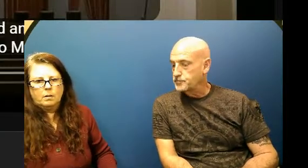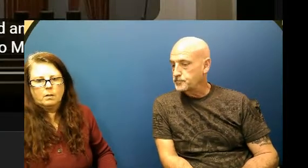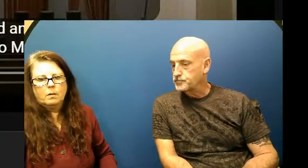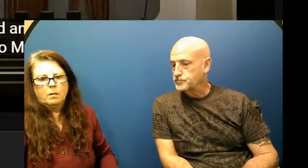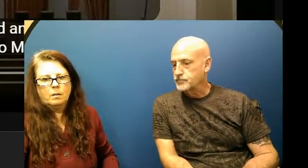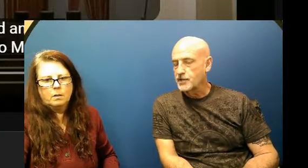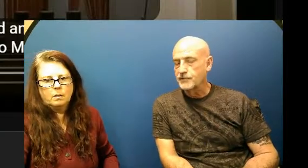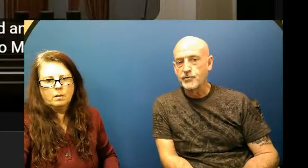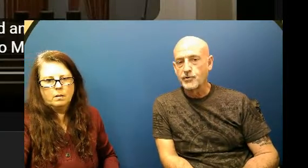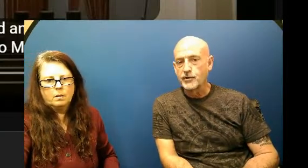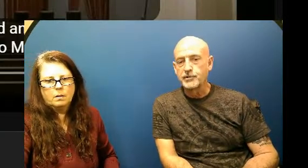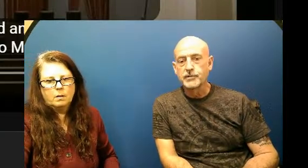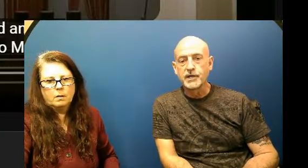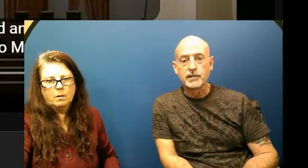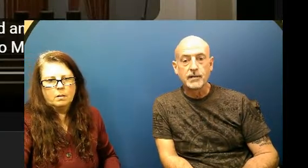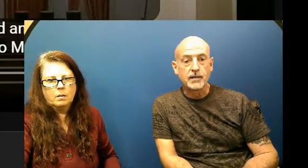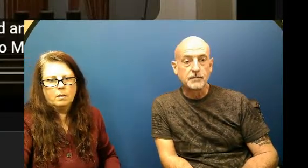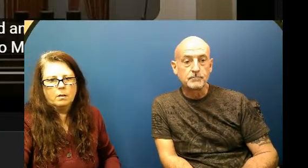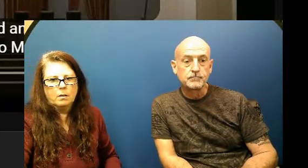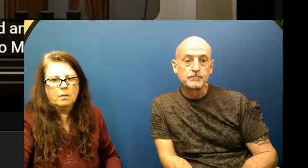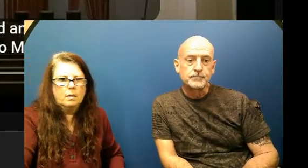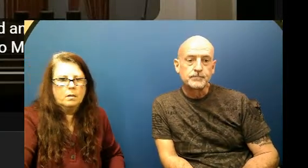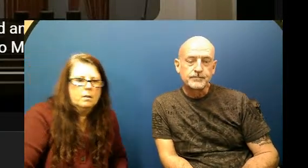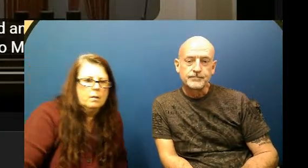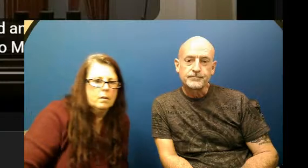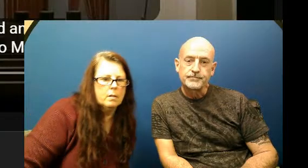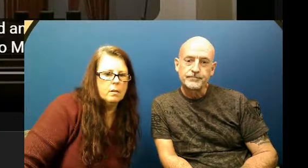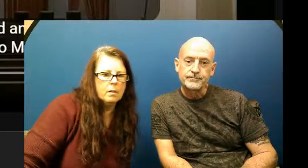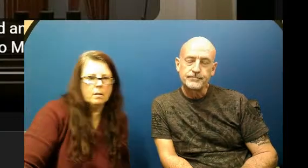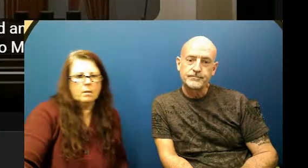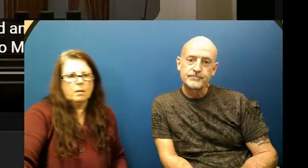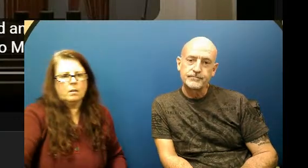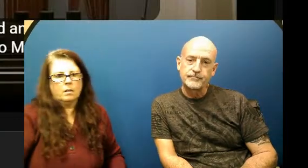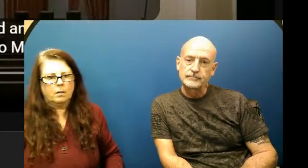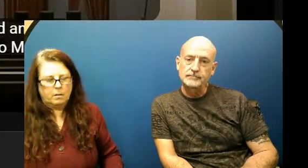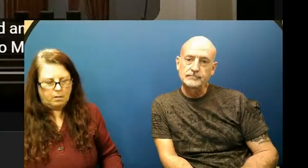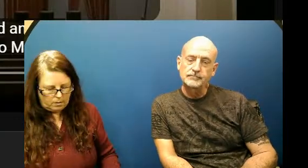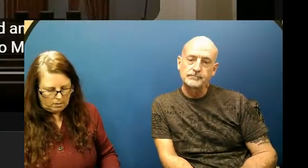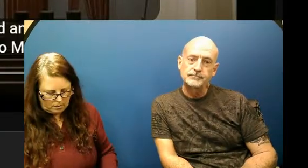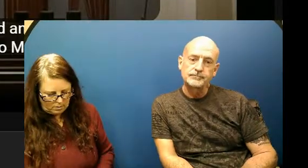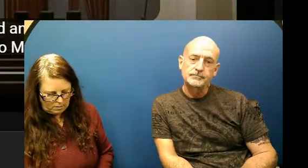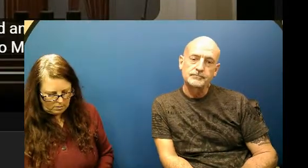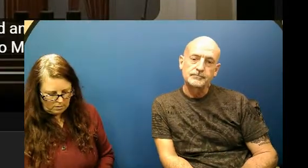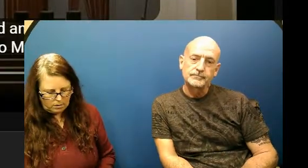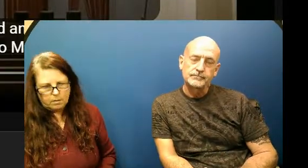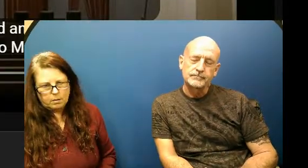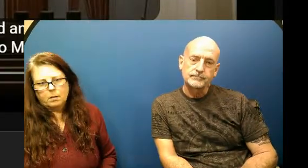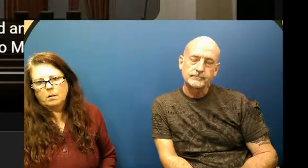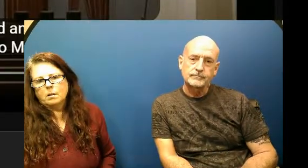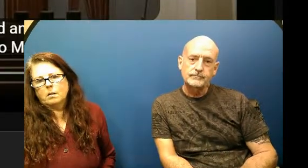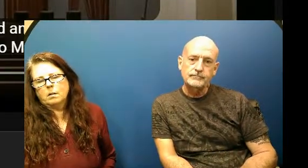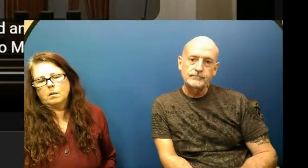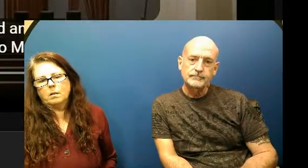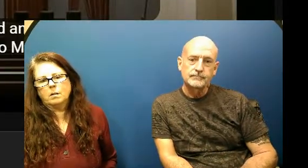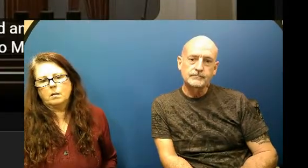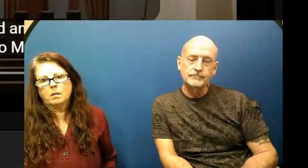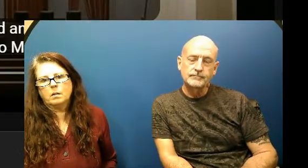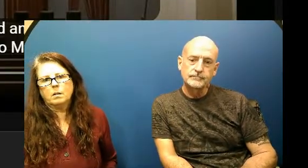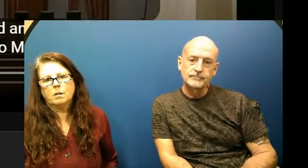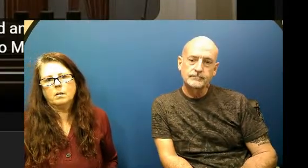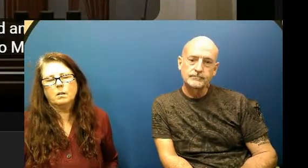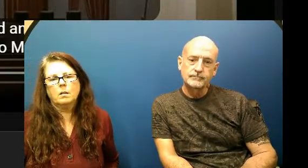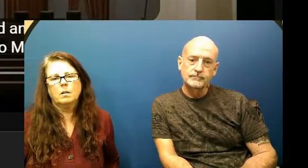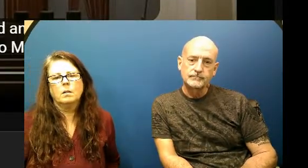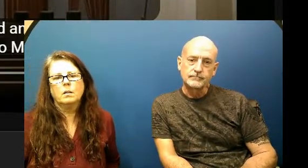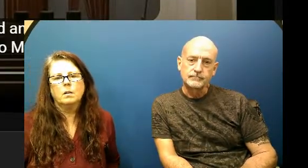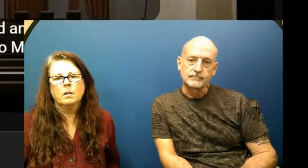into if you're a legal geek like I am. And if you do that, you're going to be severely punished for doing All that. right, we can But what go I on don't-